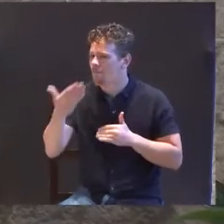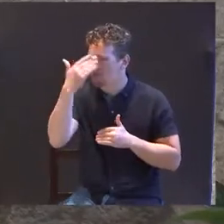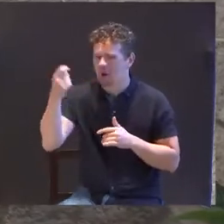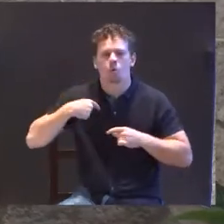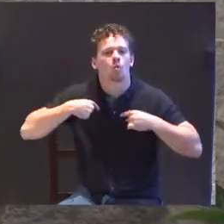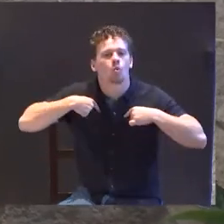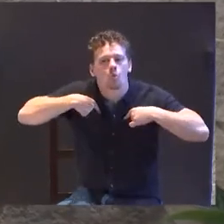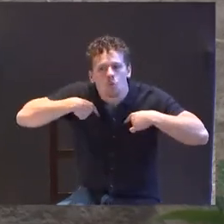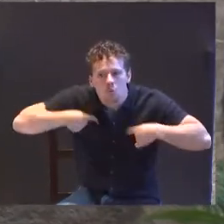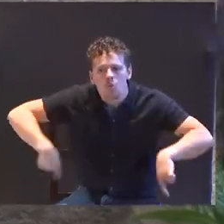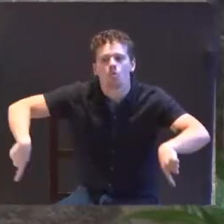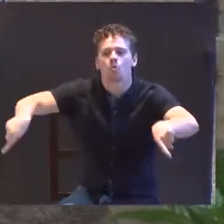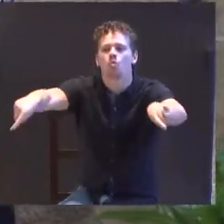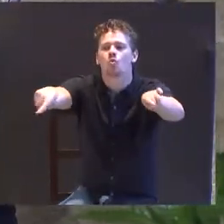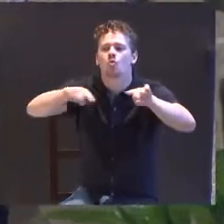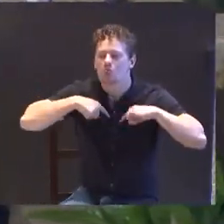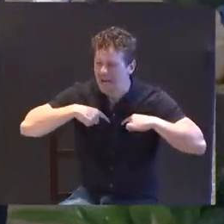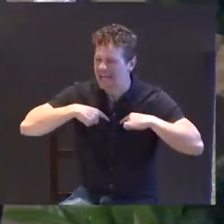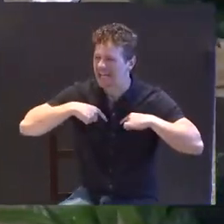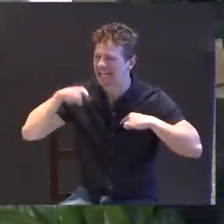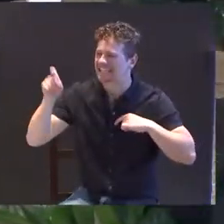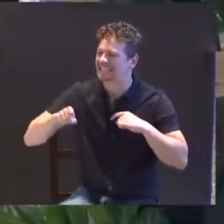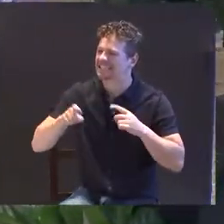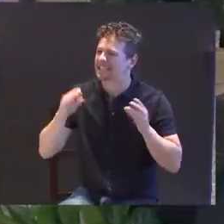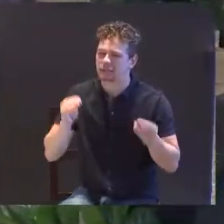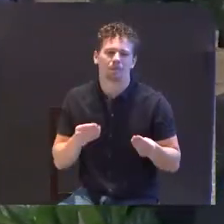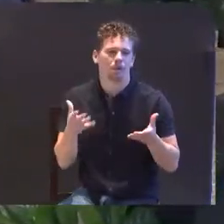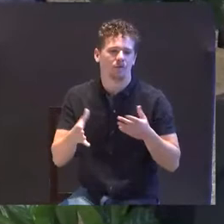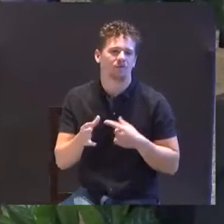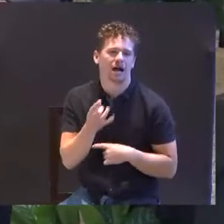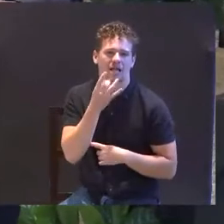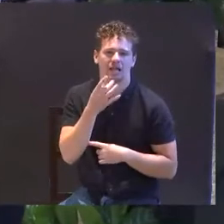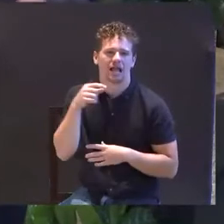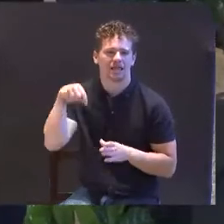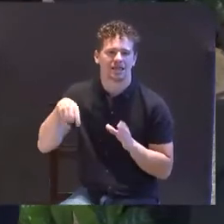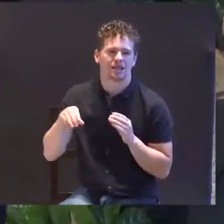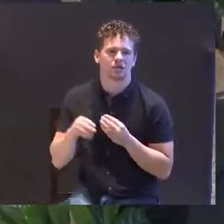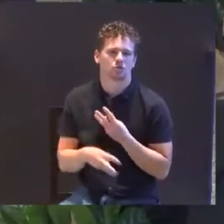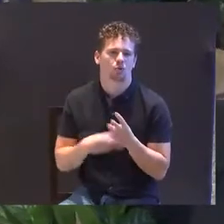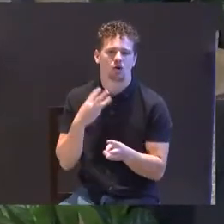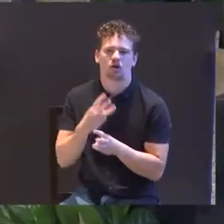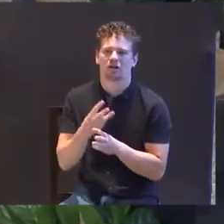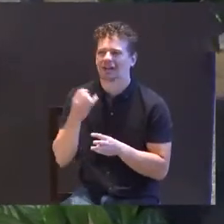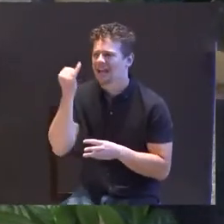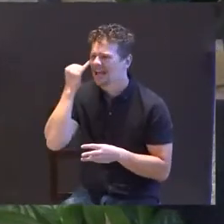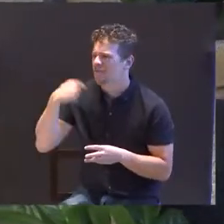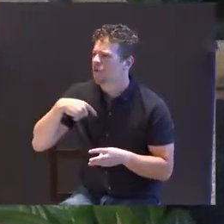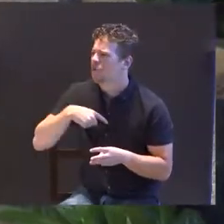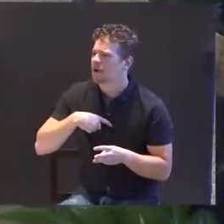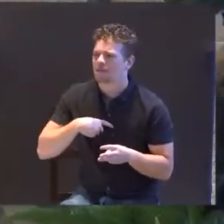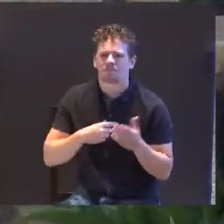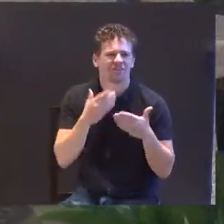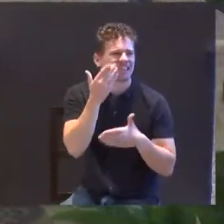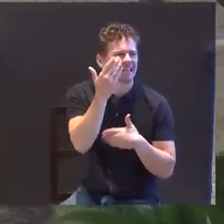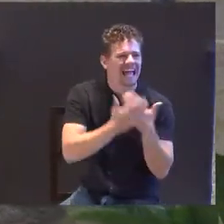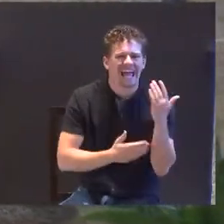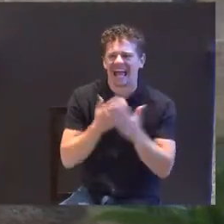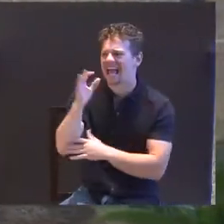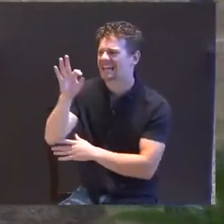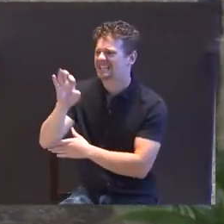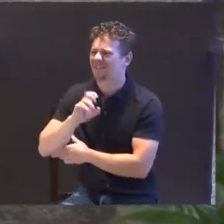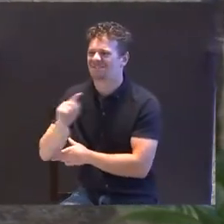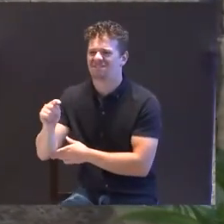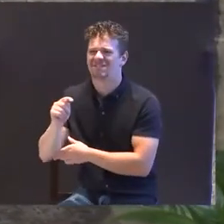we are the ones that are called to shed a little light in this world. If we are the hands and the feet and the voice of Spirit, if we are God